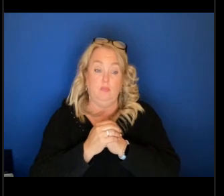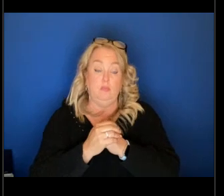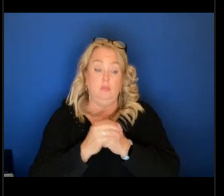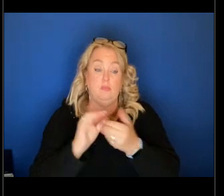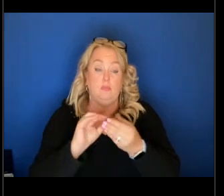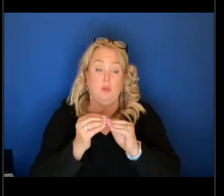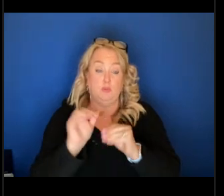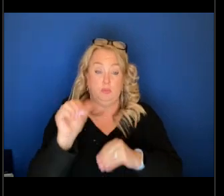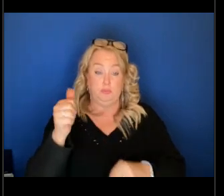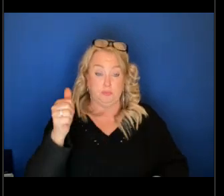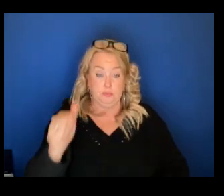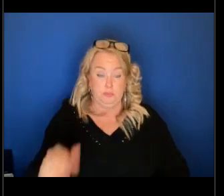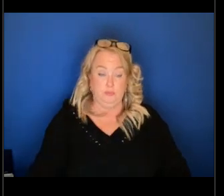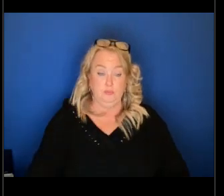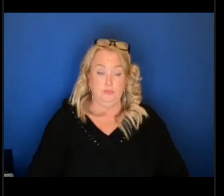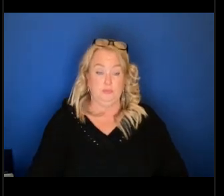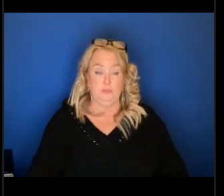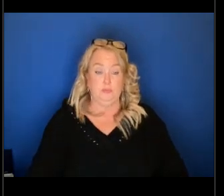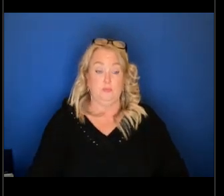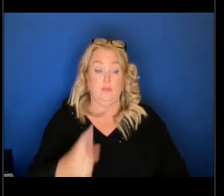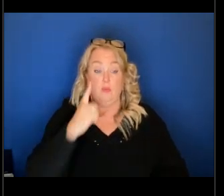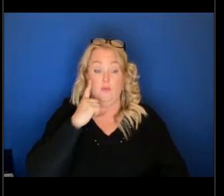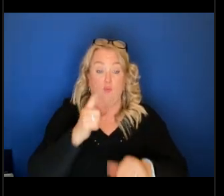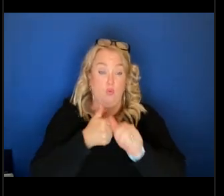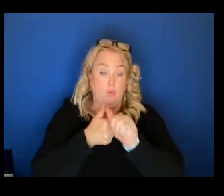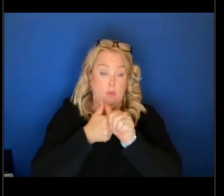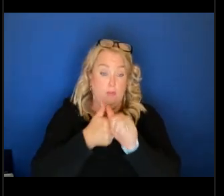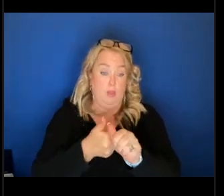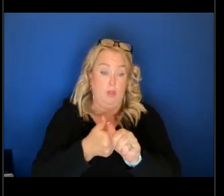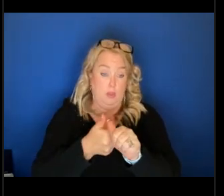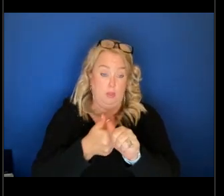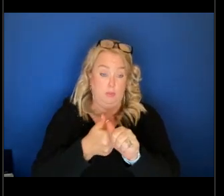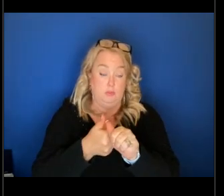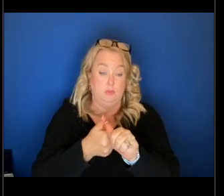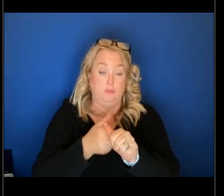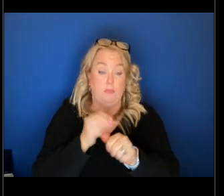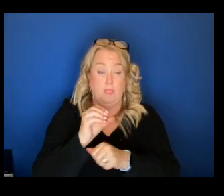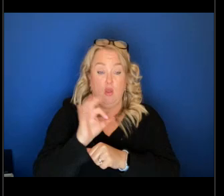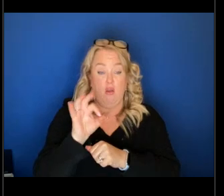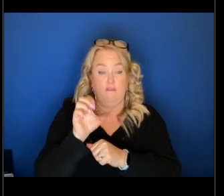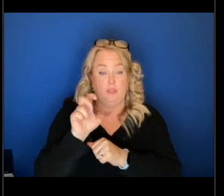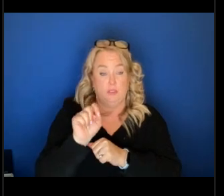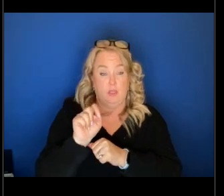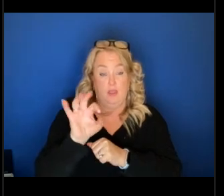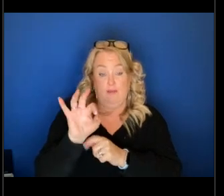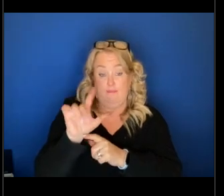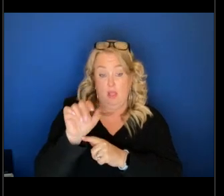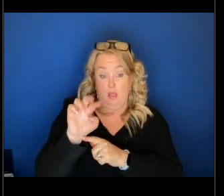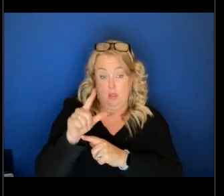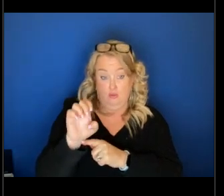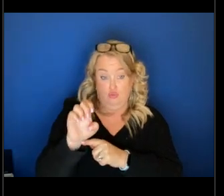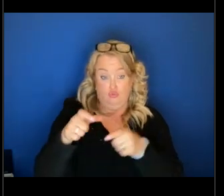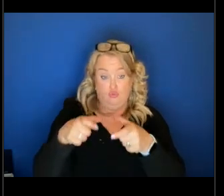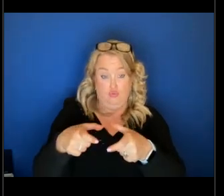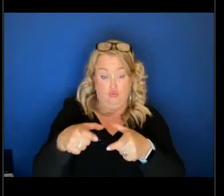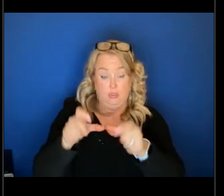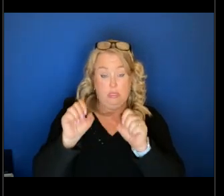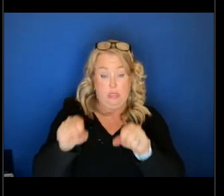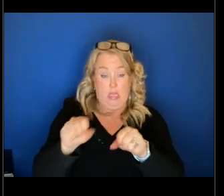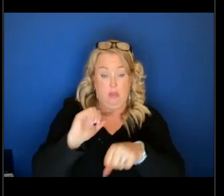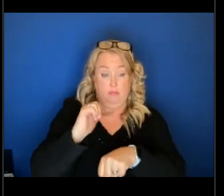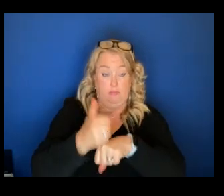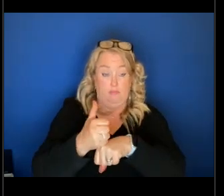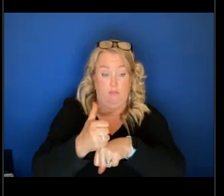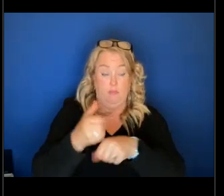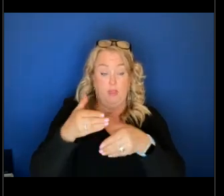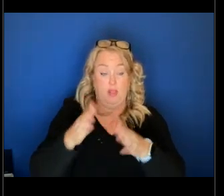Knowledge check 10, which reads, for compliance, an offset flange can be